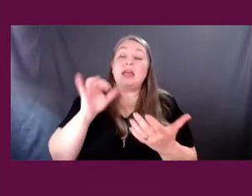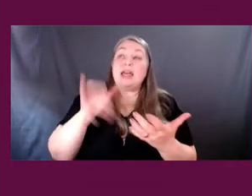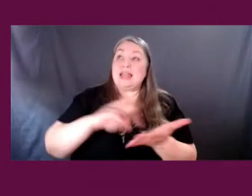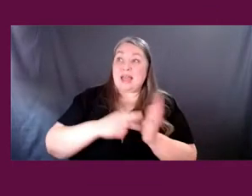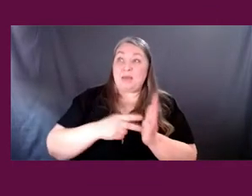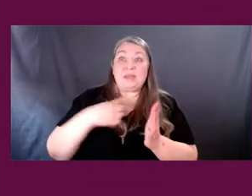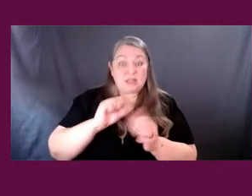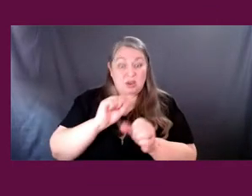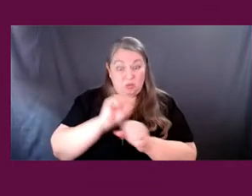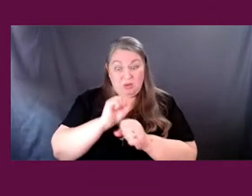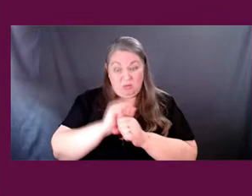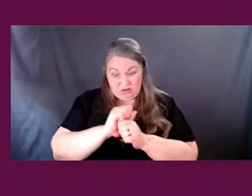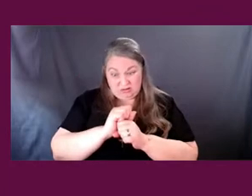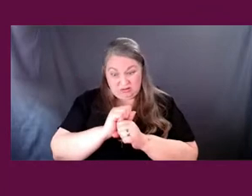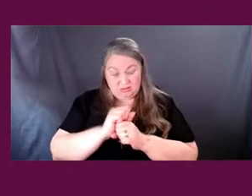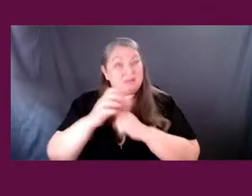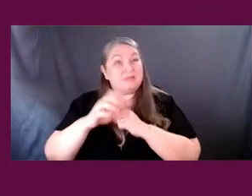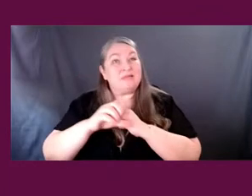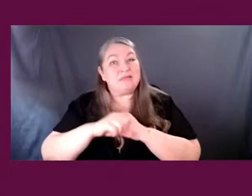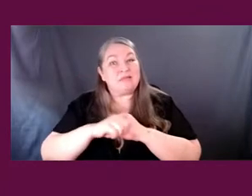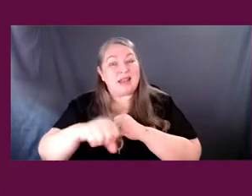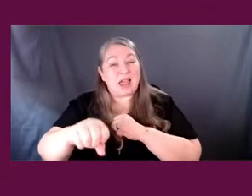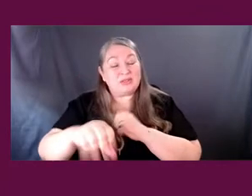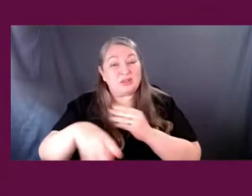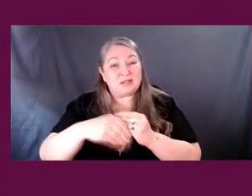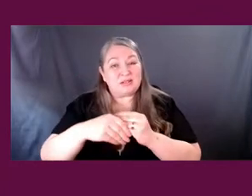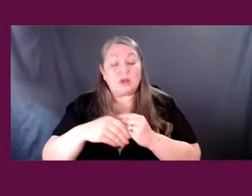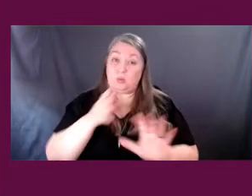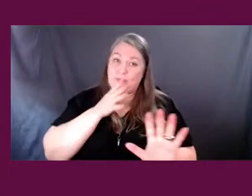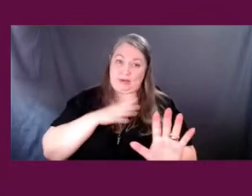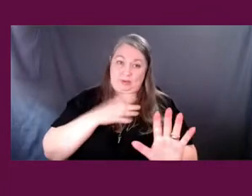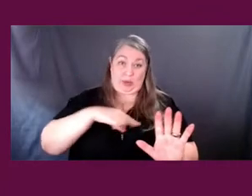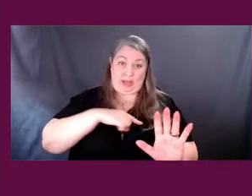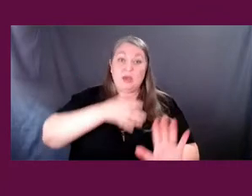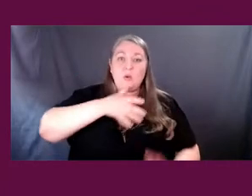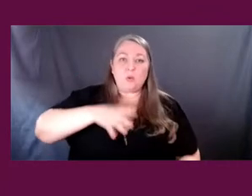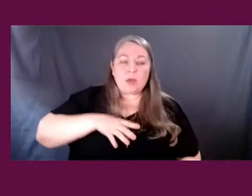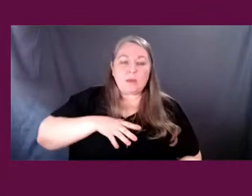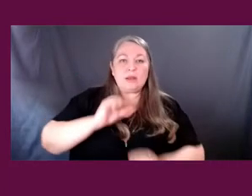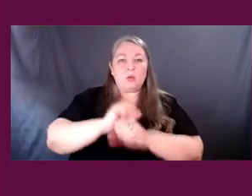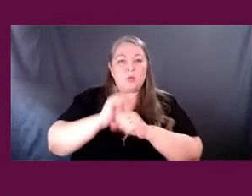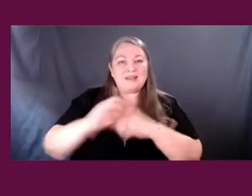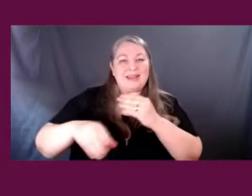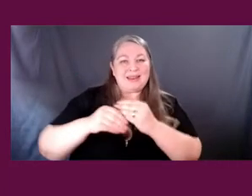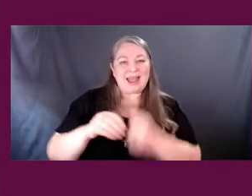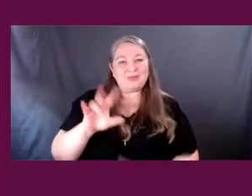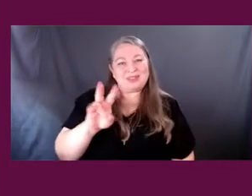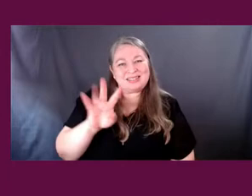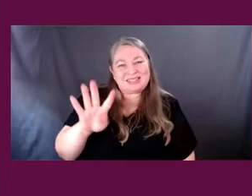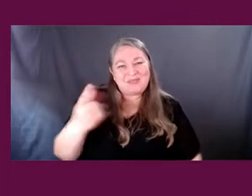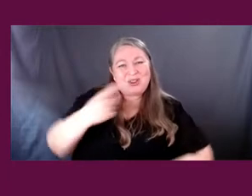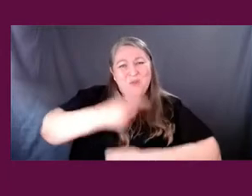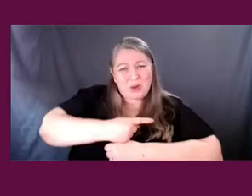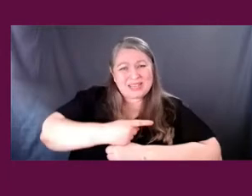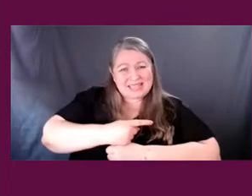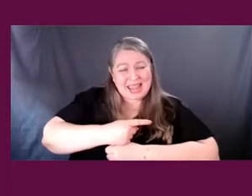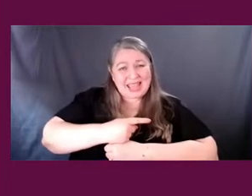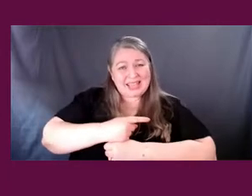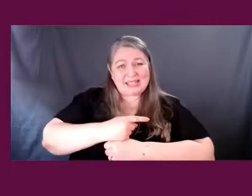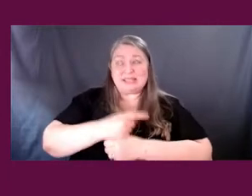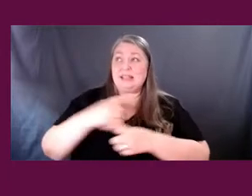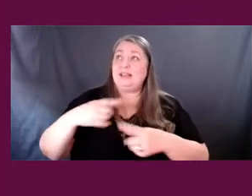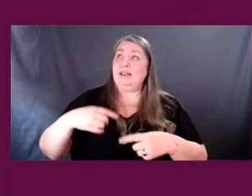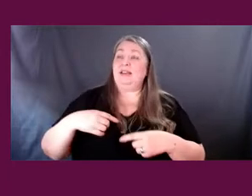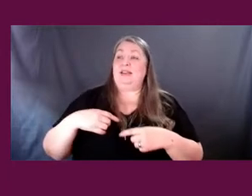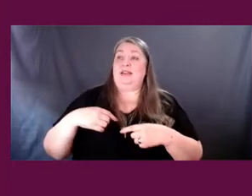extra. That means women work an extra 74 days into 2022 to catch